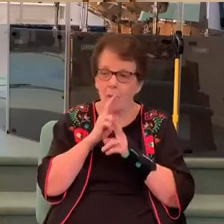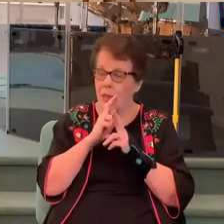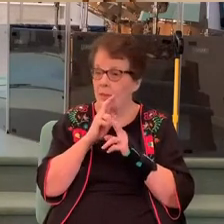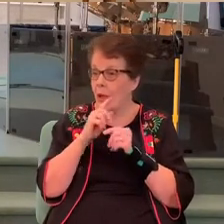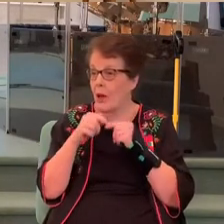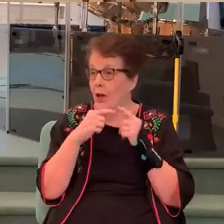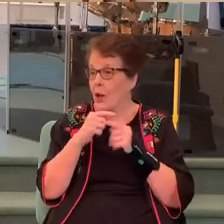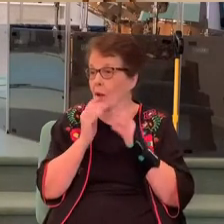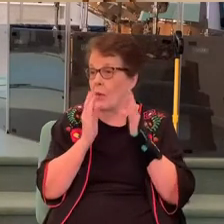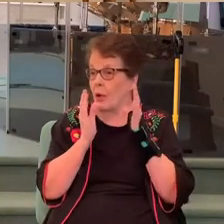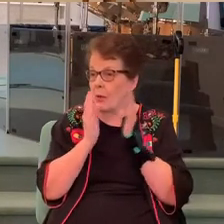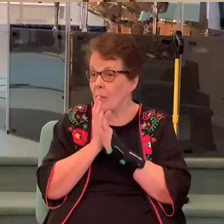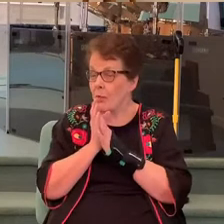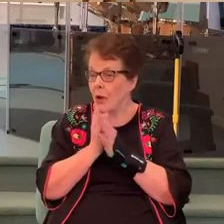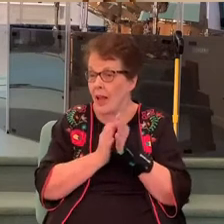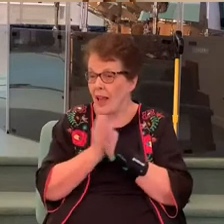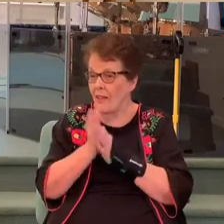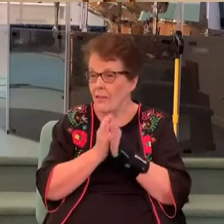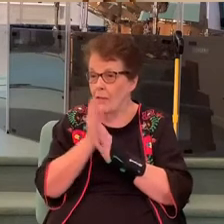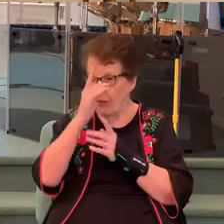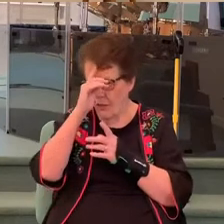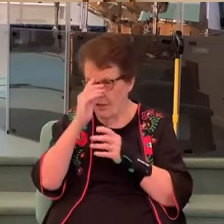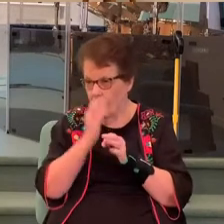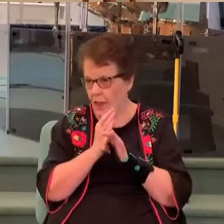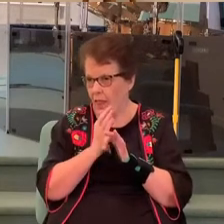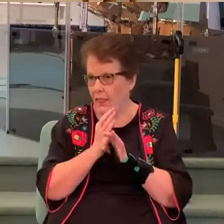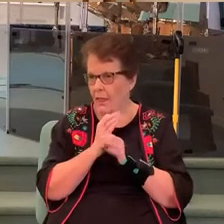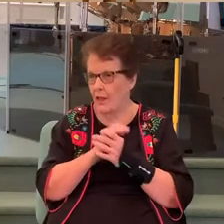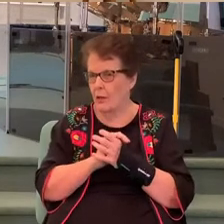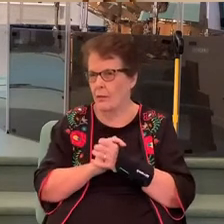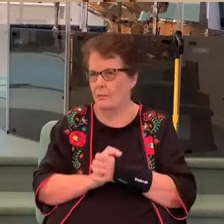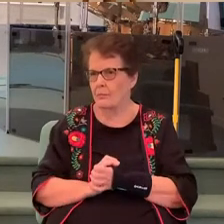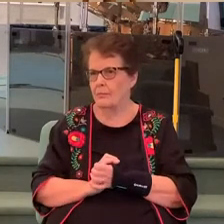pray in fervent faith.